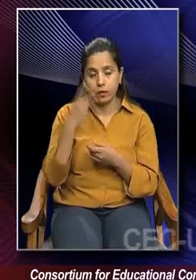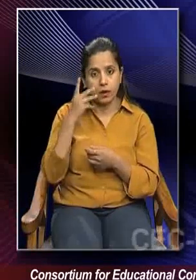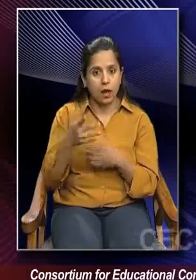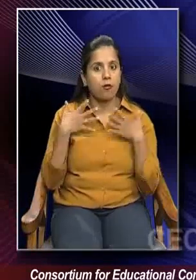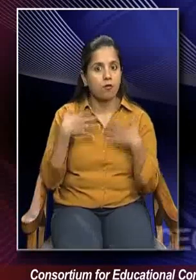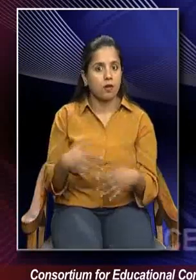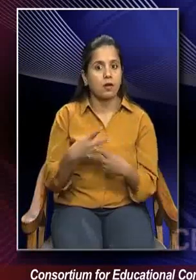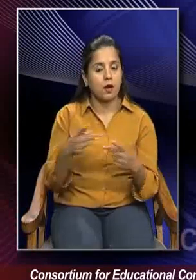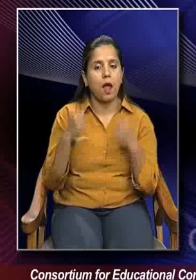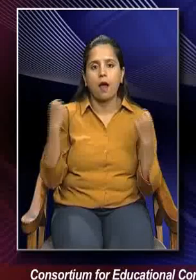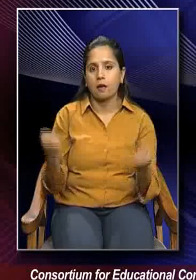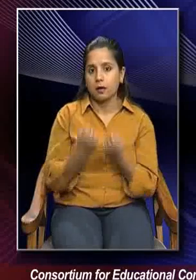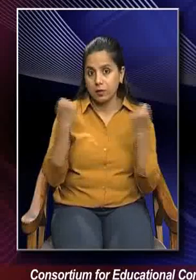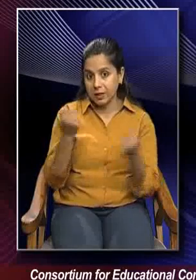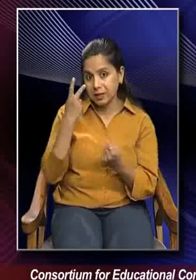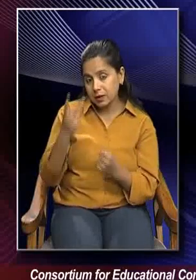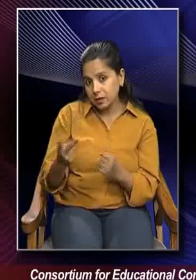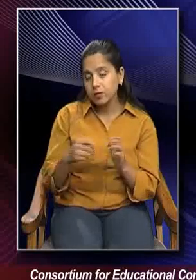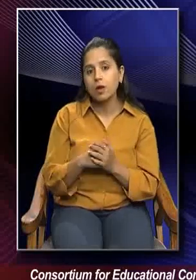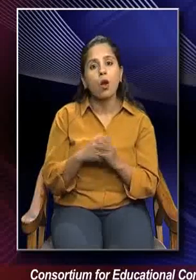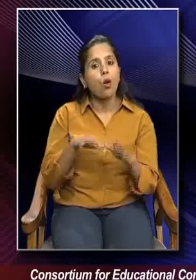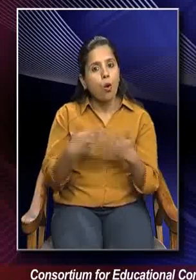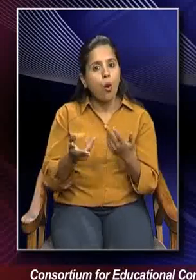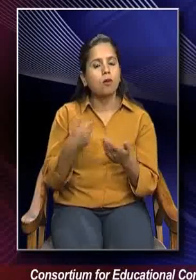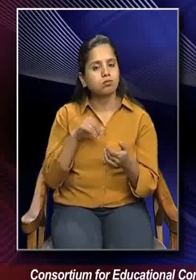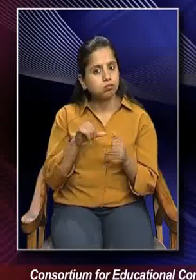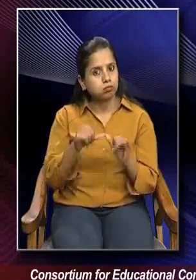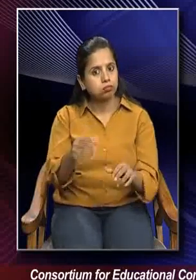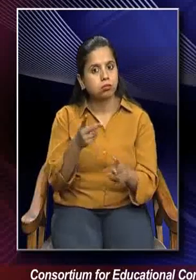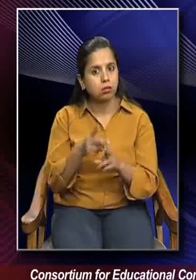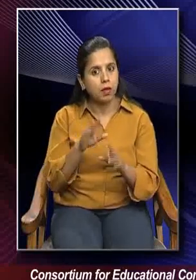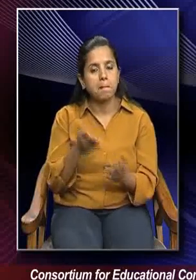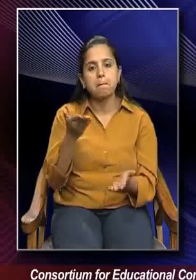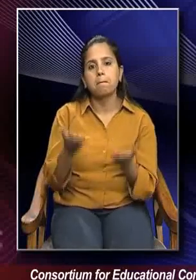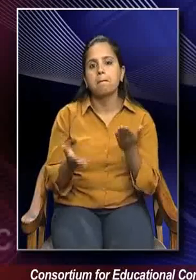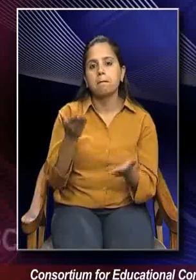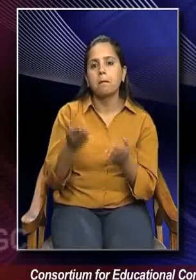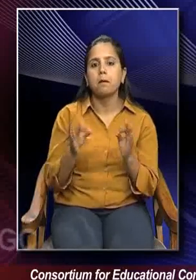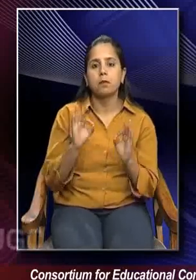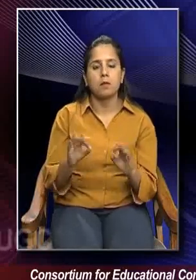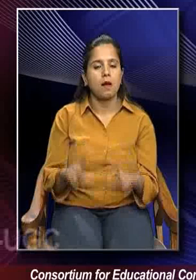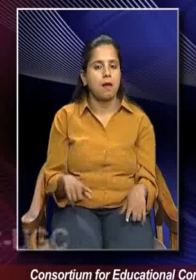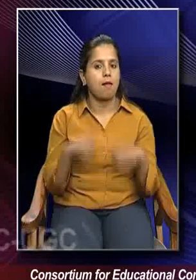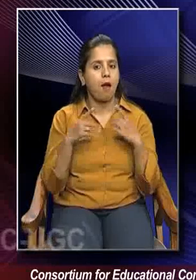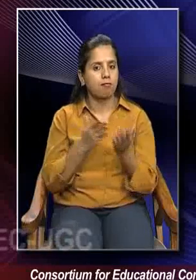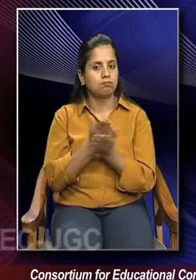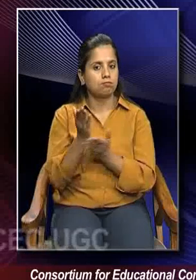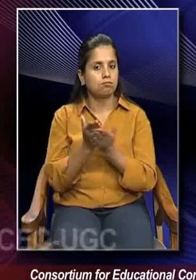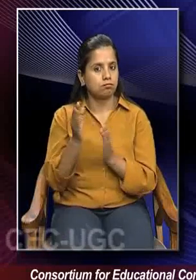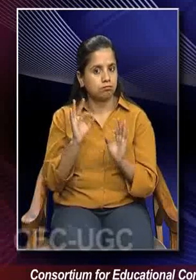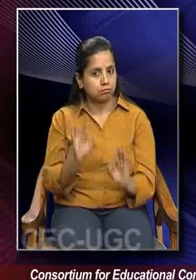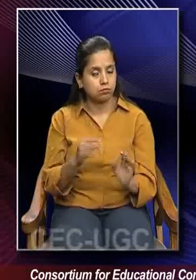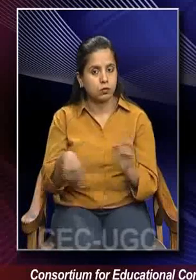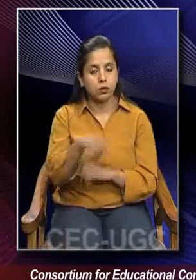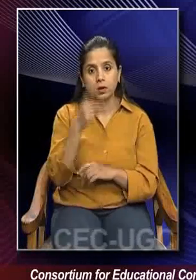physical activity and maintaining a balanced lifestyle,